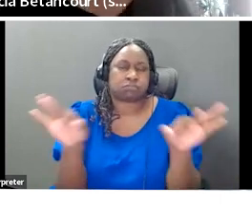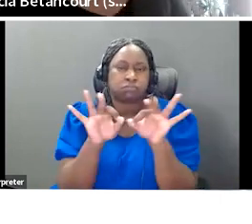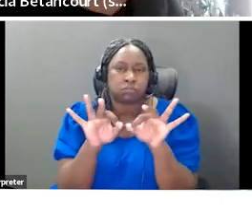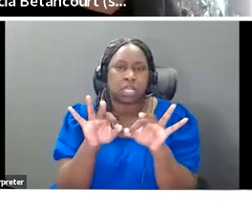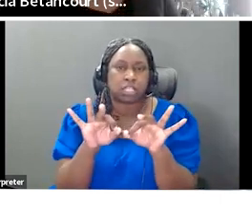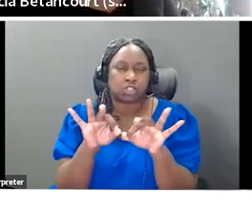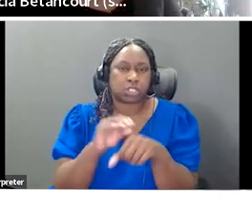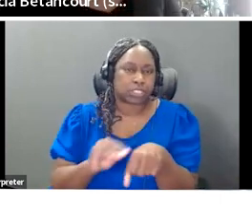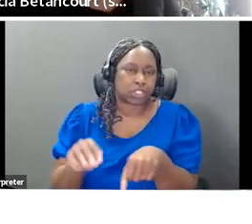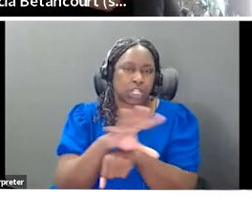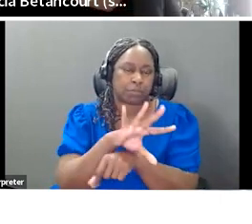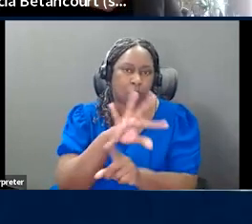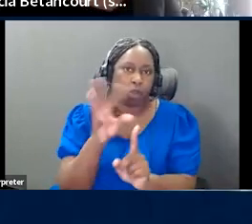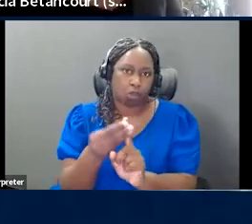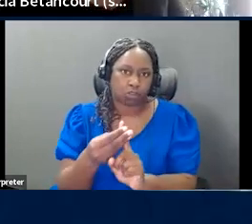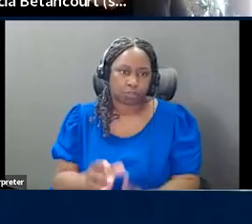our culture.